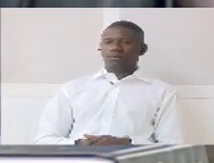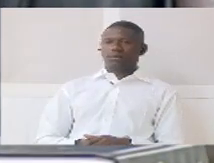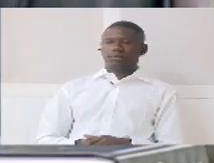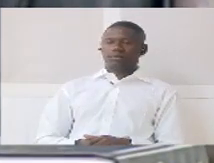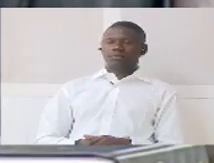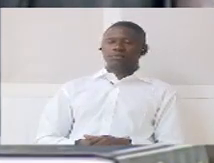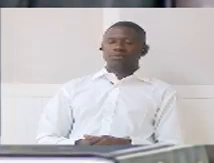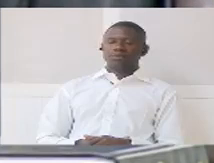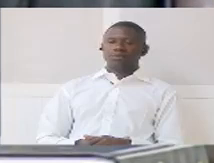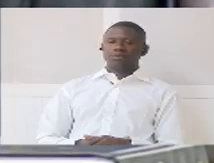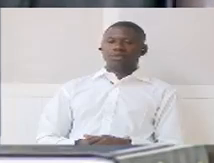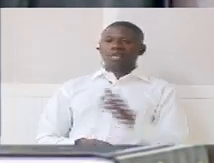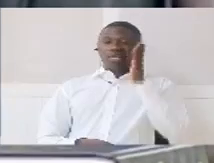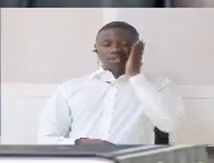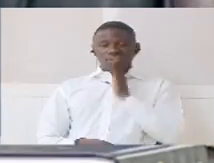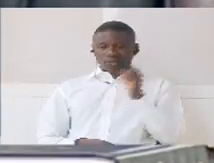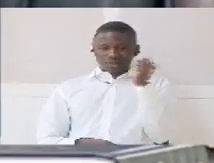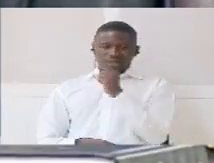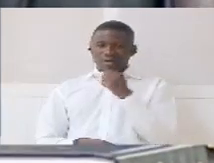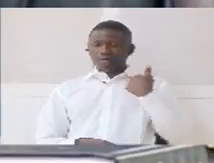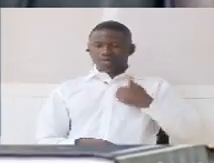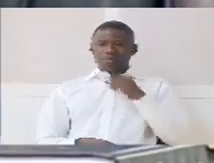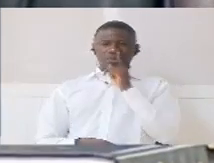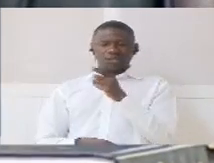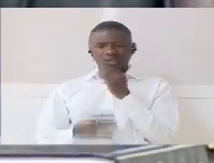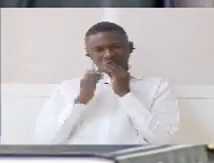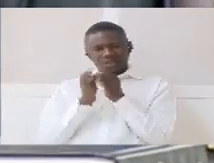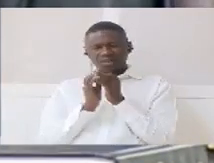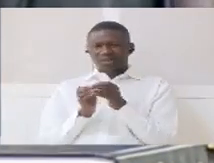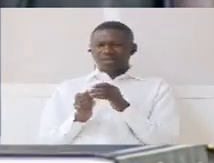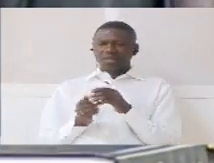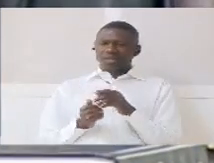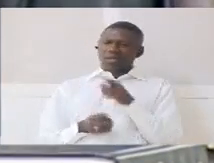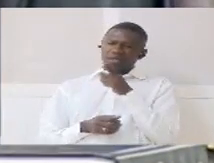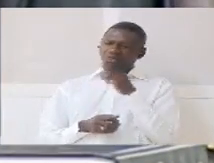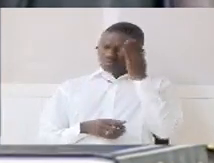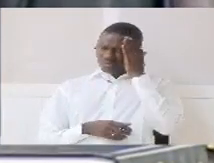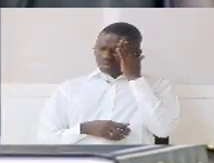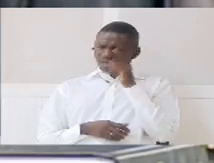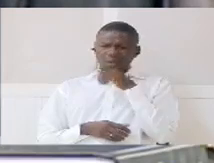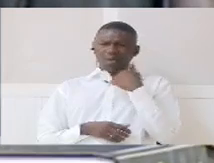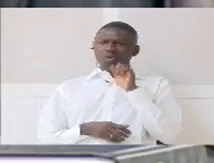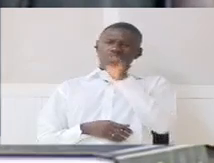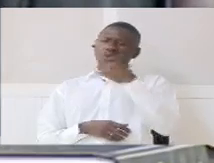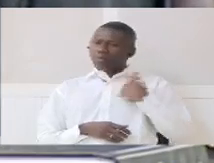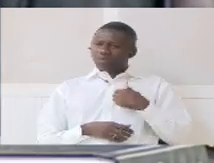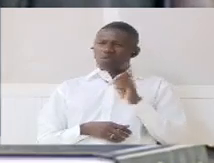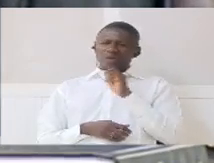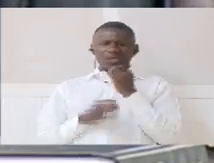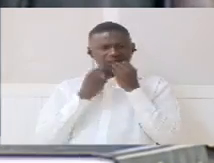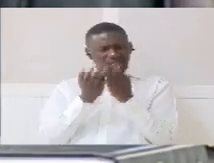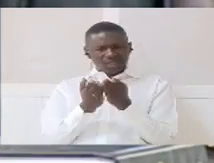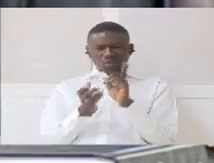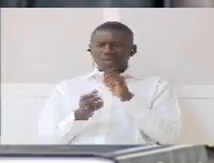I need to be caring. You need to be found implicated in any case director. They said, Serious Crime said to me, these people, your people, what they are seeing and what